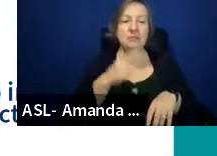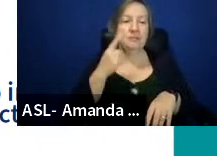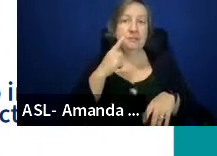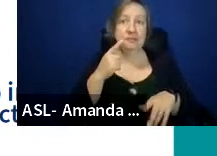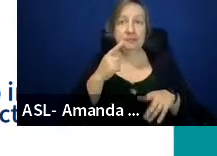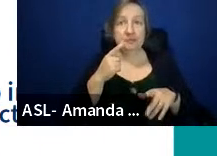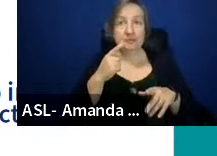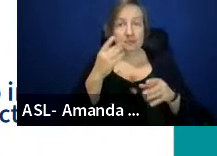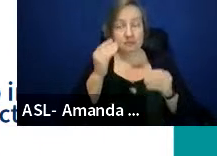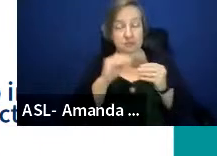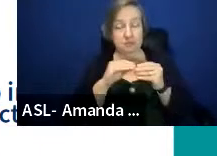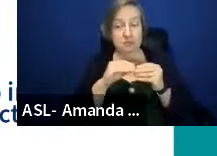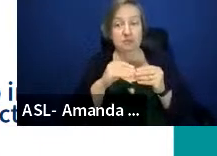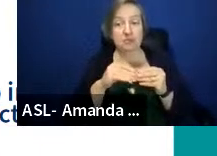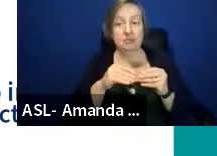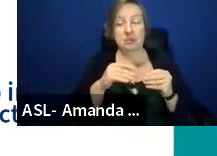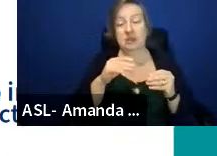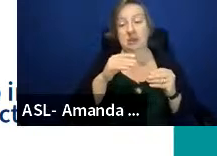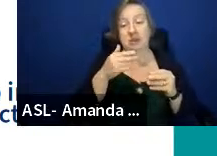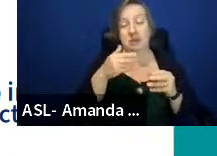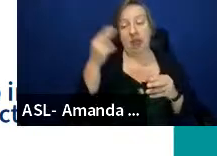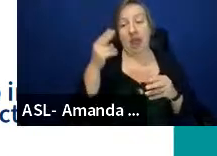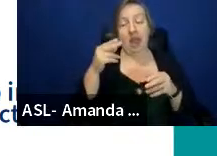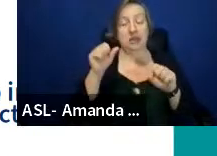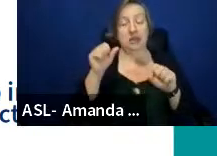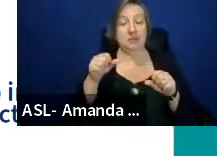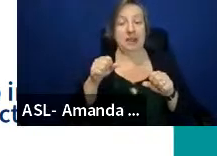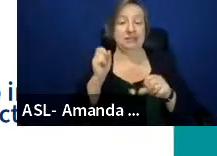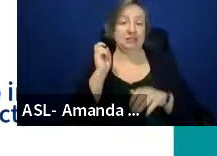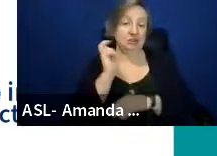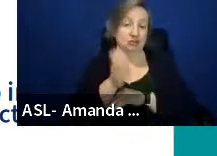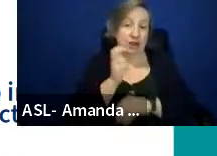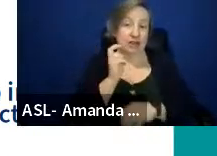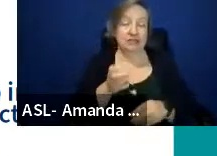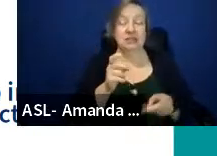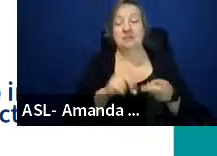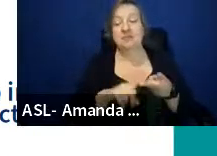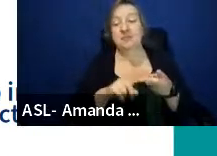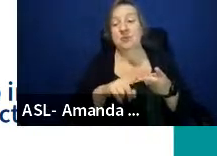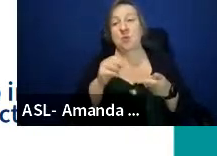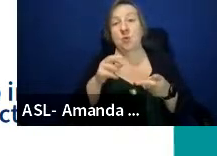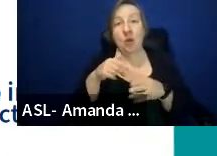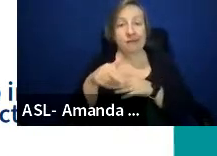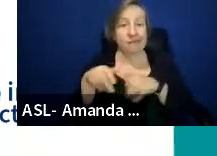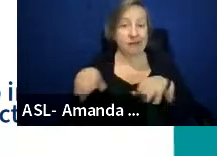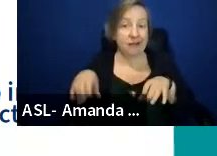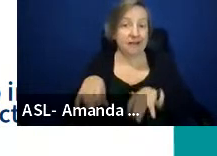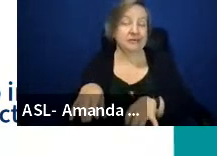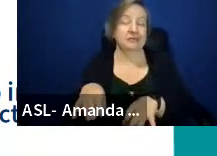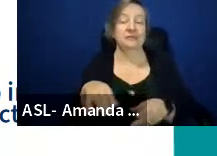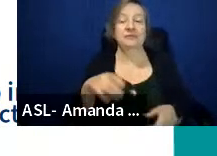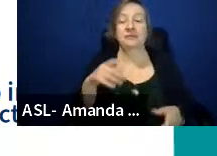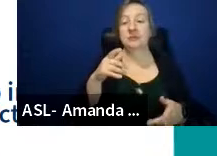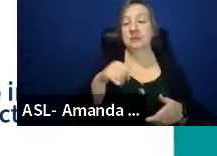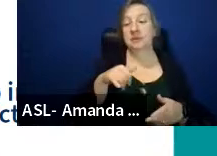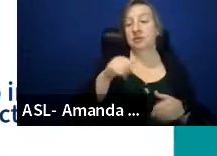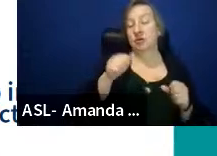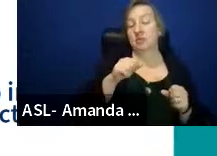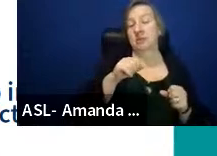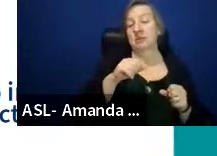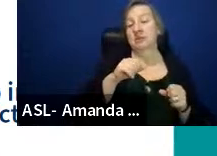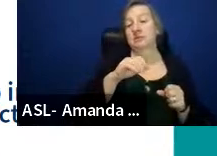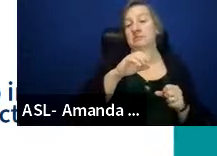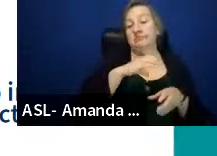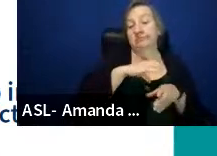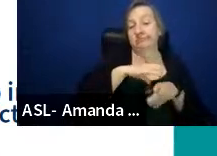and active transportation. High-capacity transit could be the light rail transit system, as well as the express bus on shoulder.